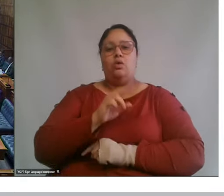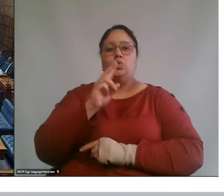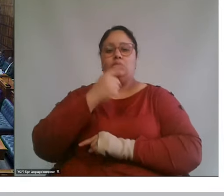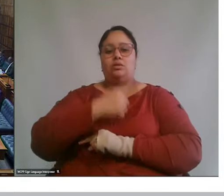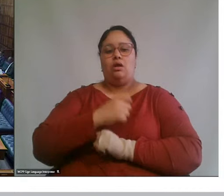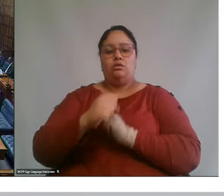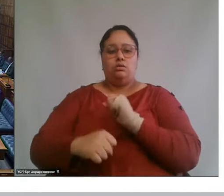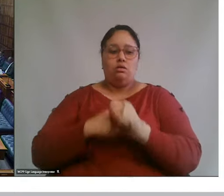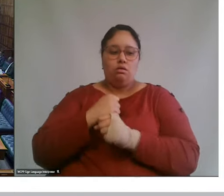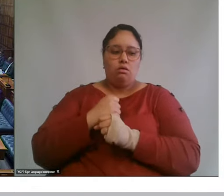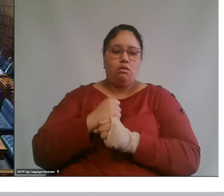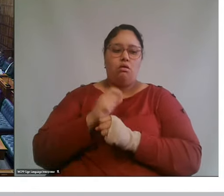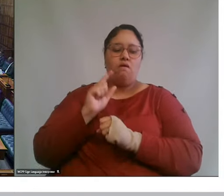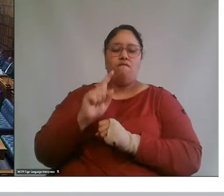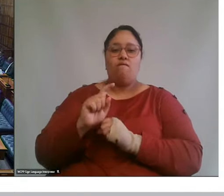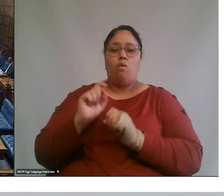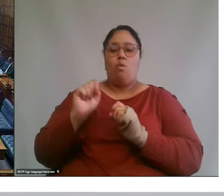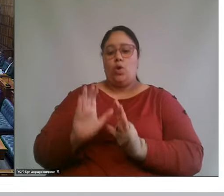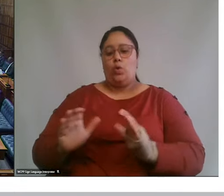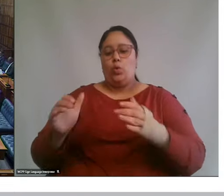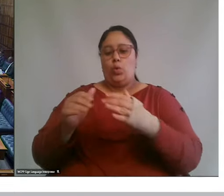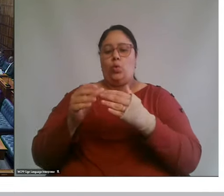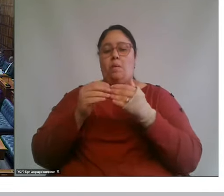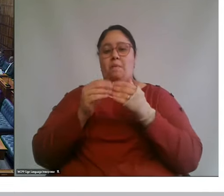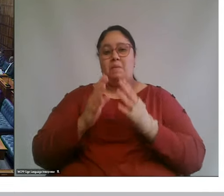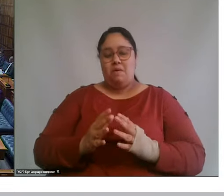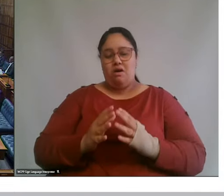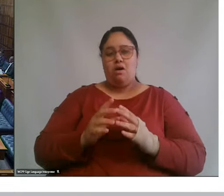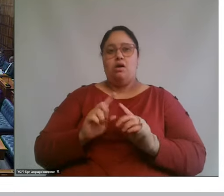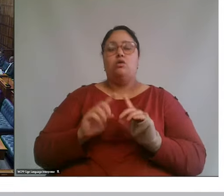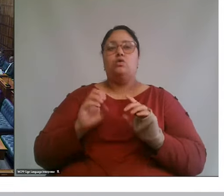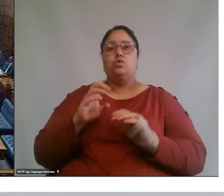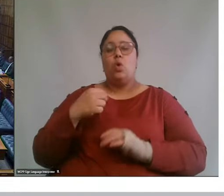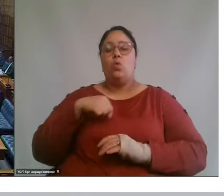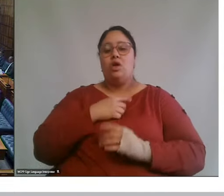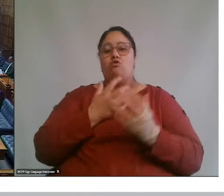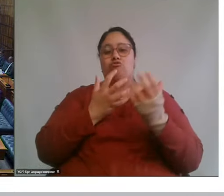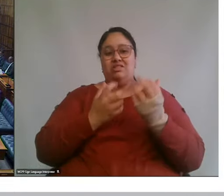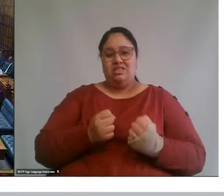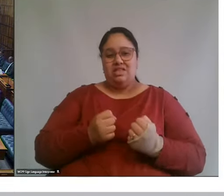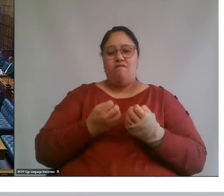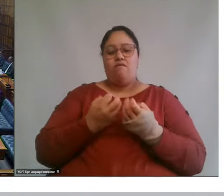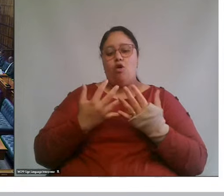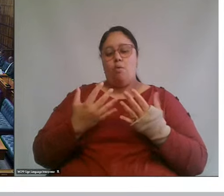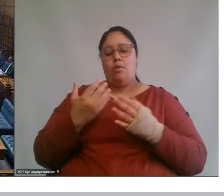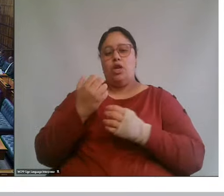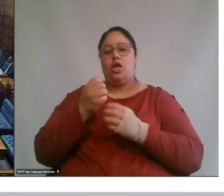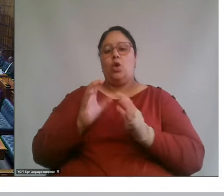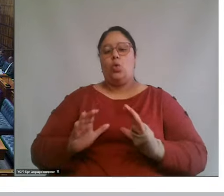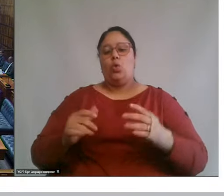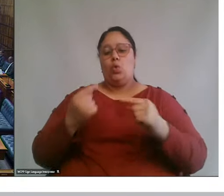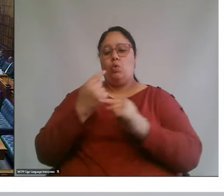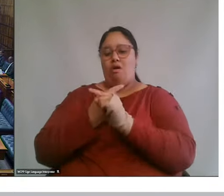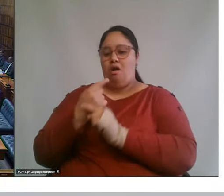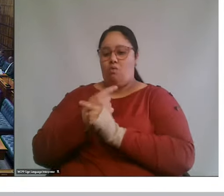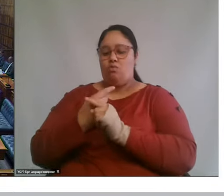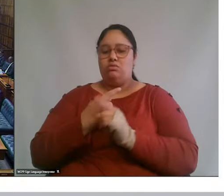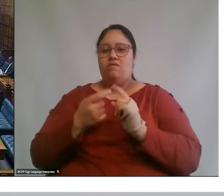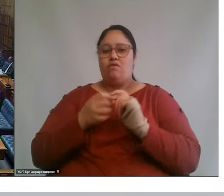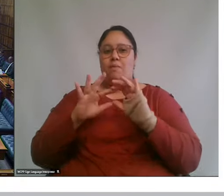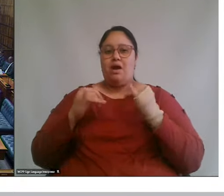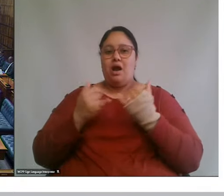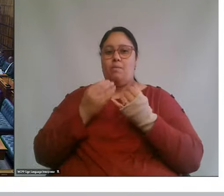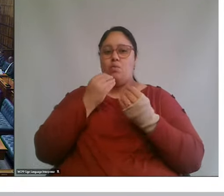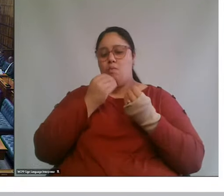a year for a crew member um so we receive the number of crew hours from the company that's making